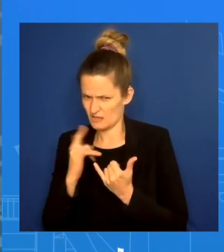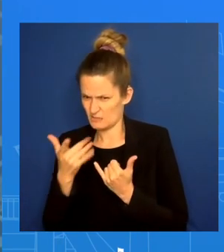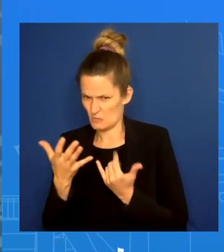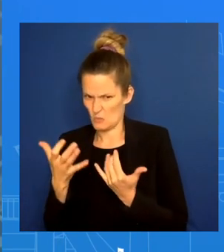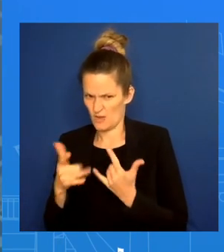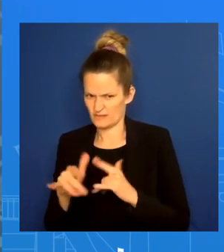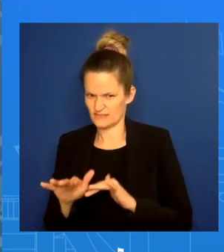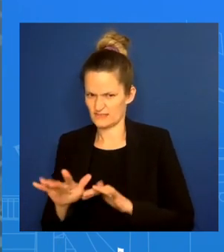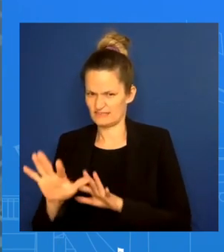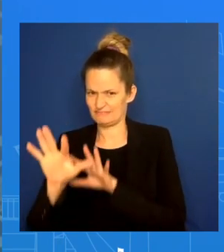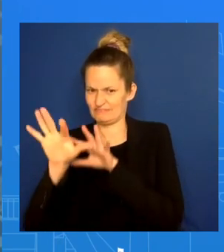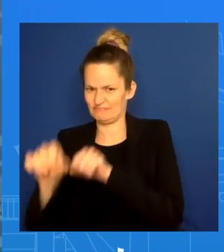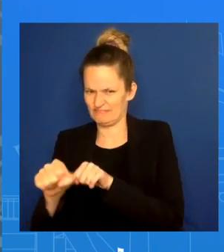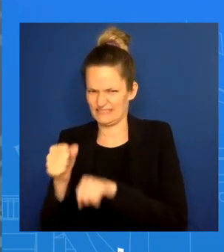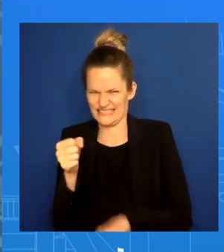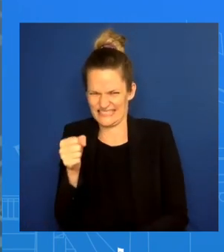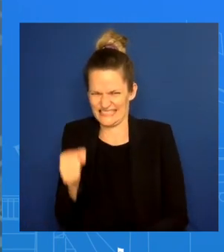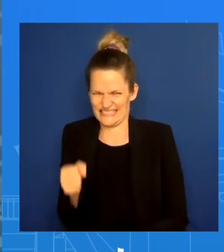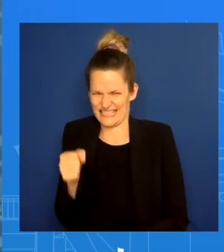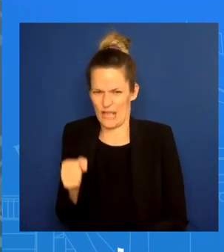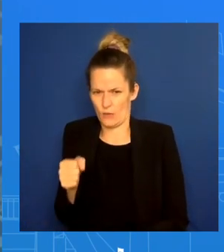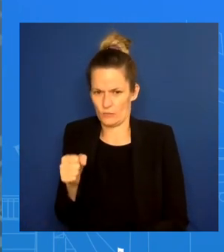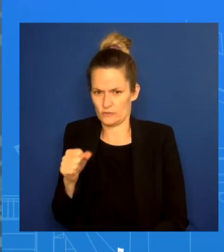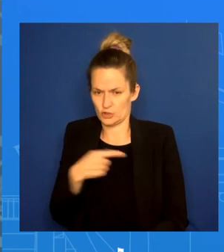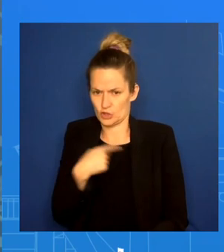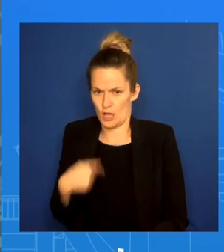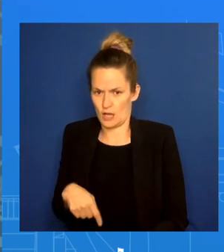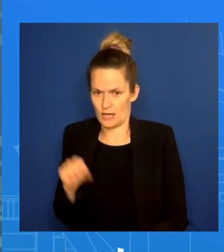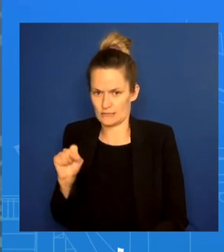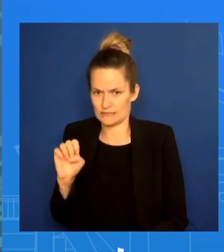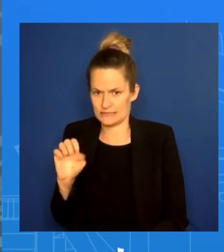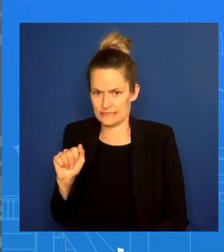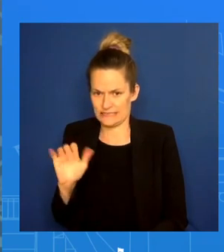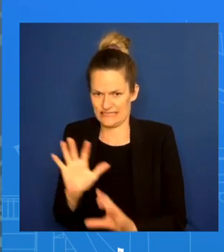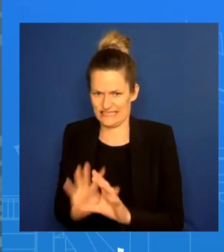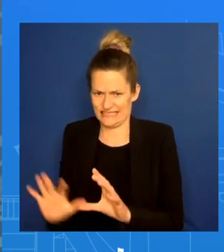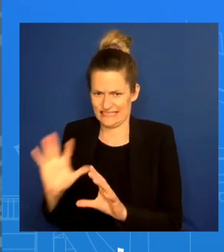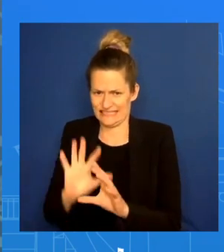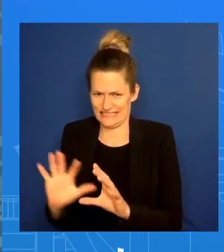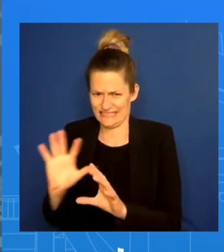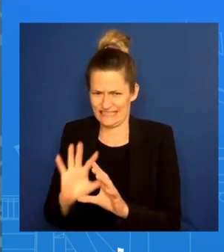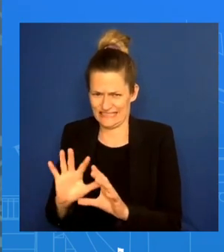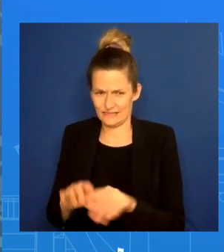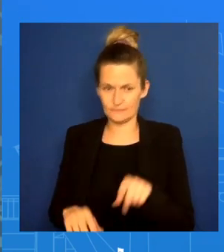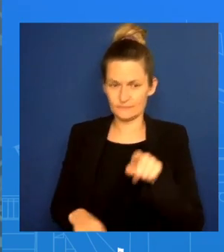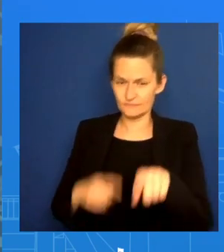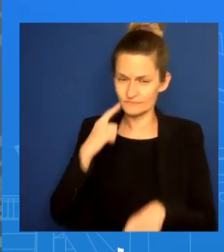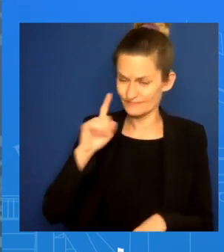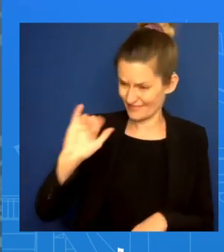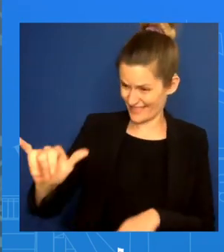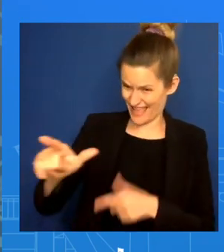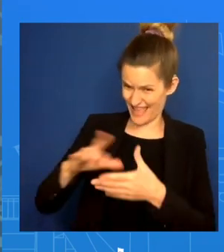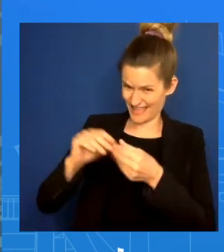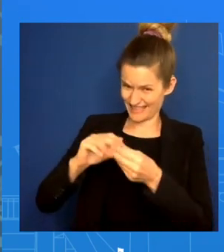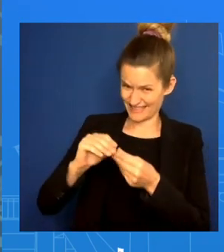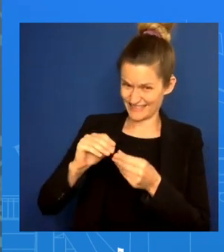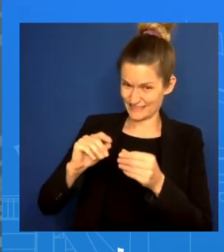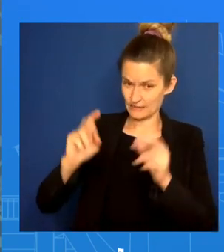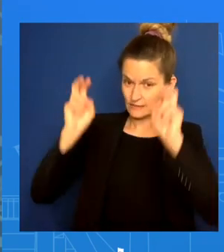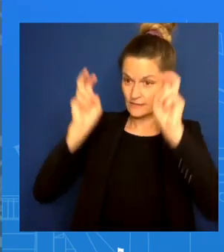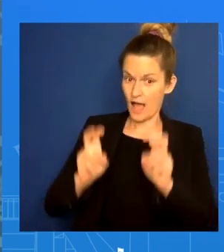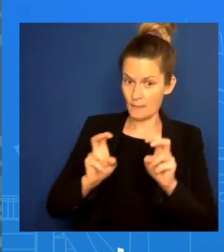that, as part of the president's conversation, that tensions in the South China Sea will come up, as they have